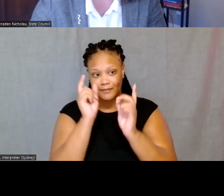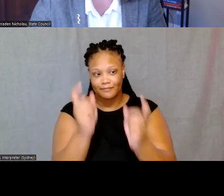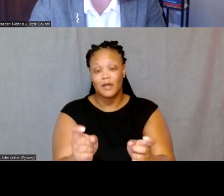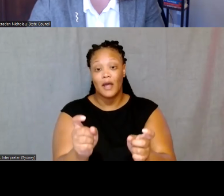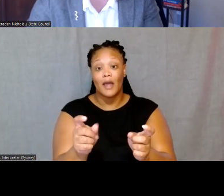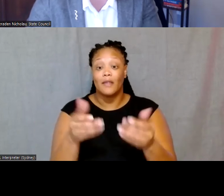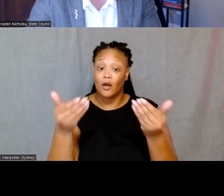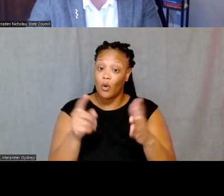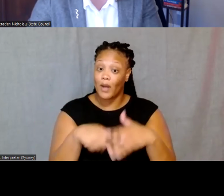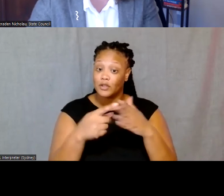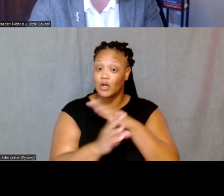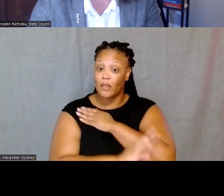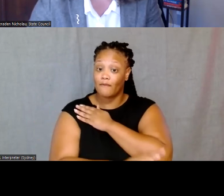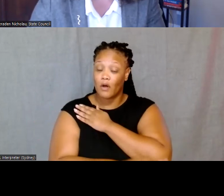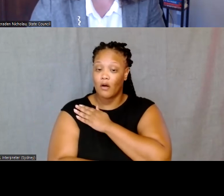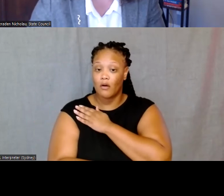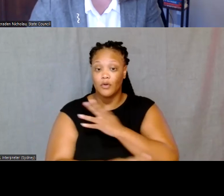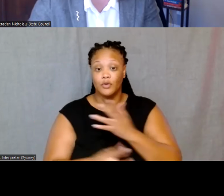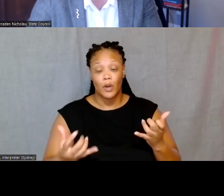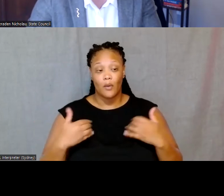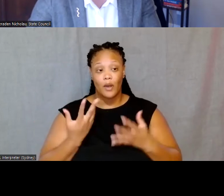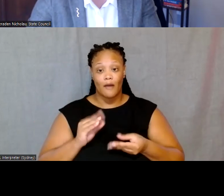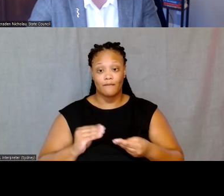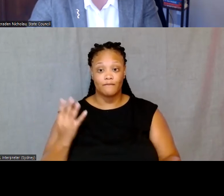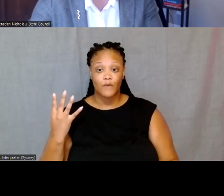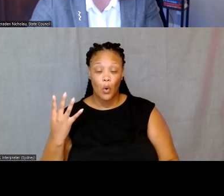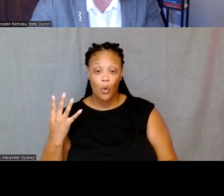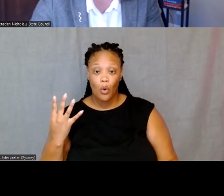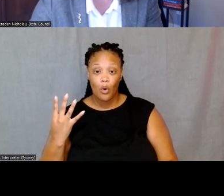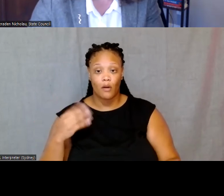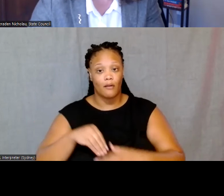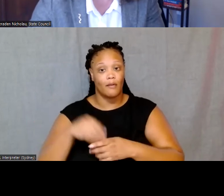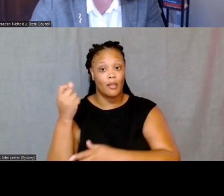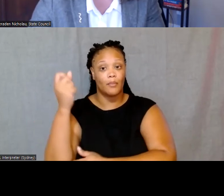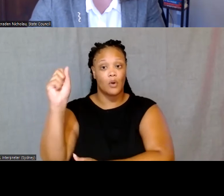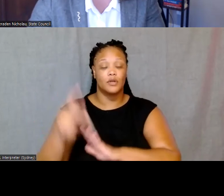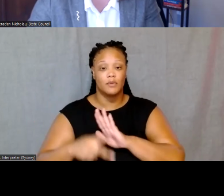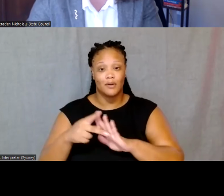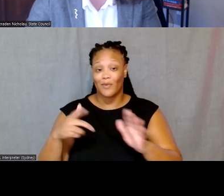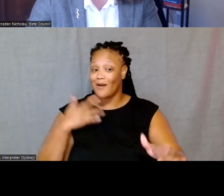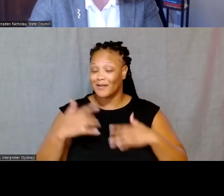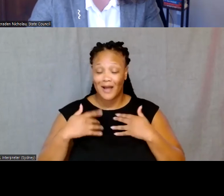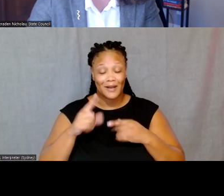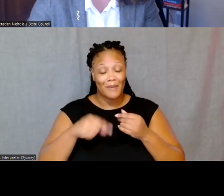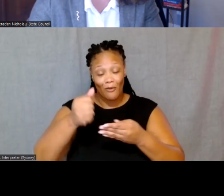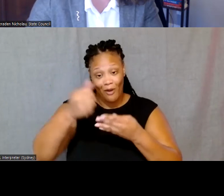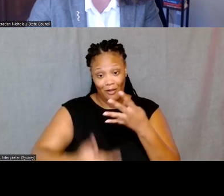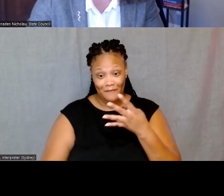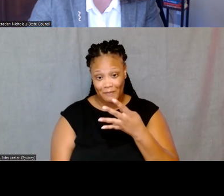fall. And so there's actually 4 projects right now that are in their protest period. We're really excited about all of them. But one of